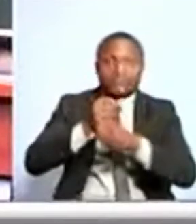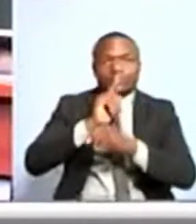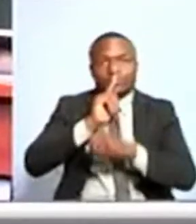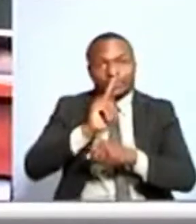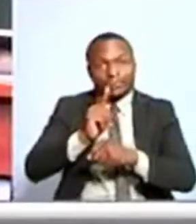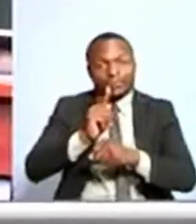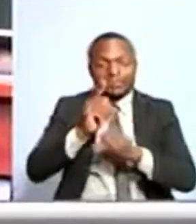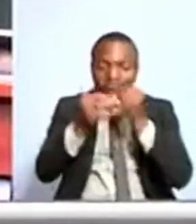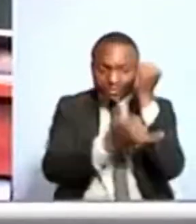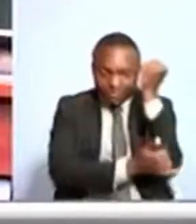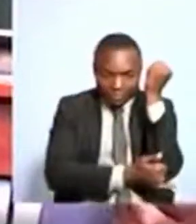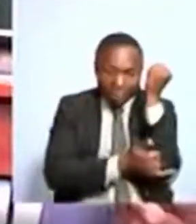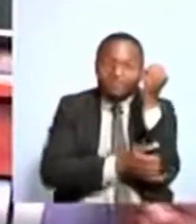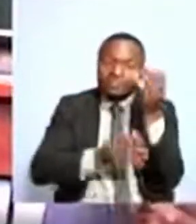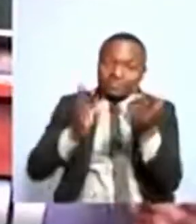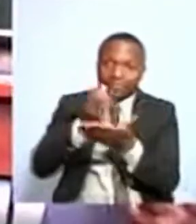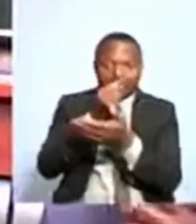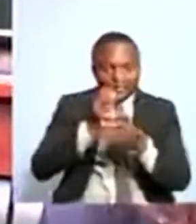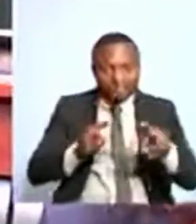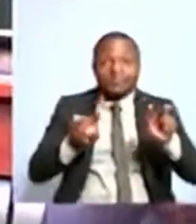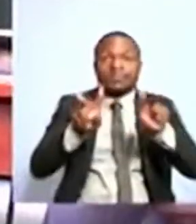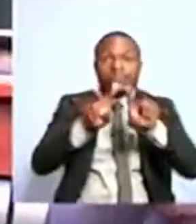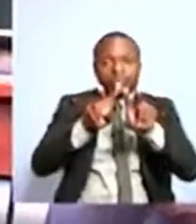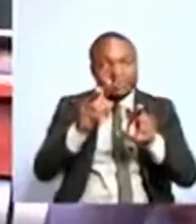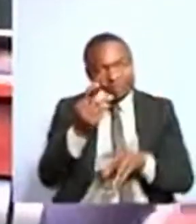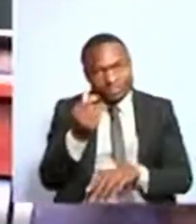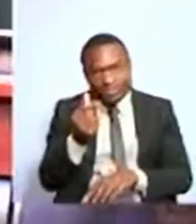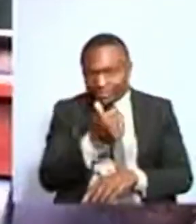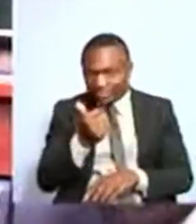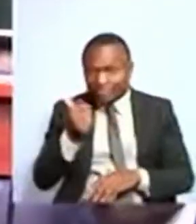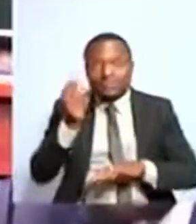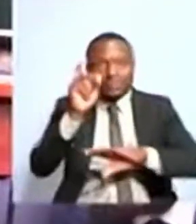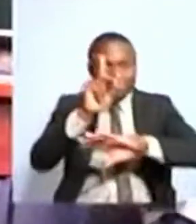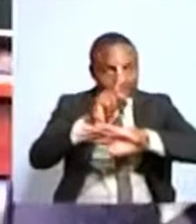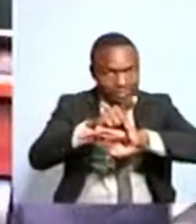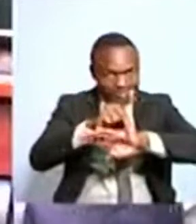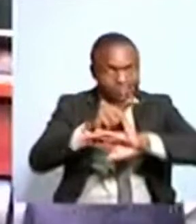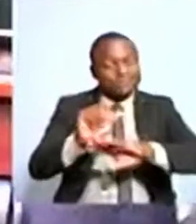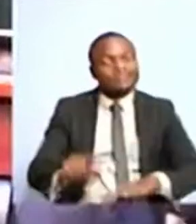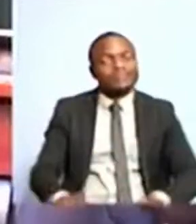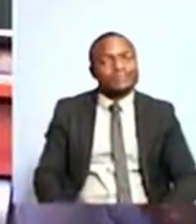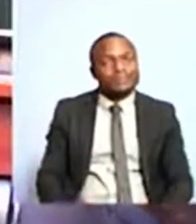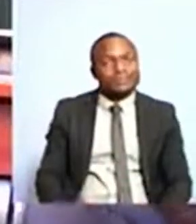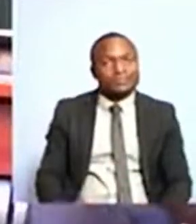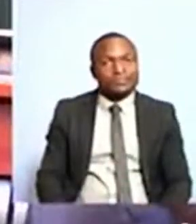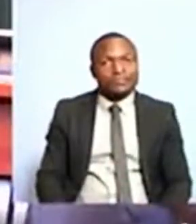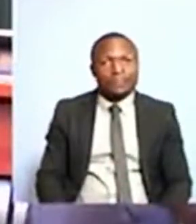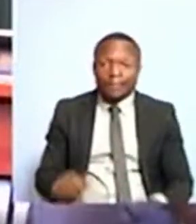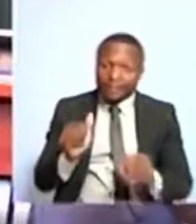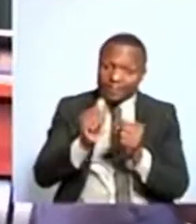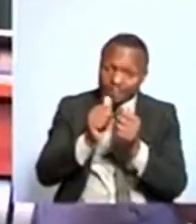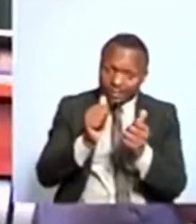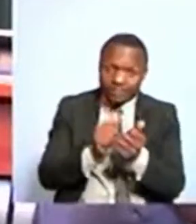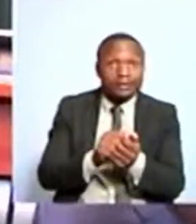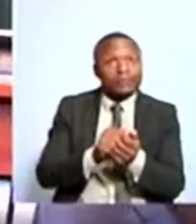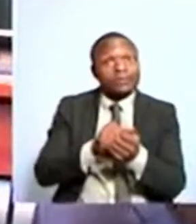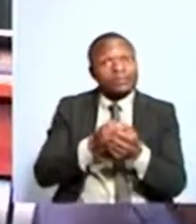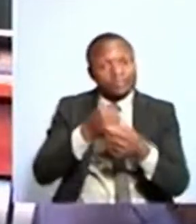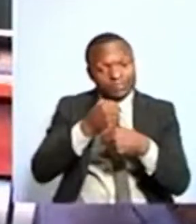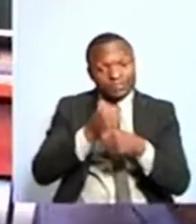that this country gets value for money on any project. And in terms of ensuring